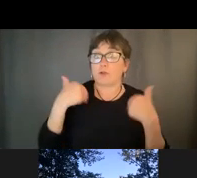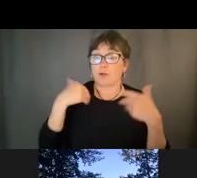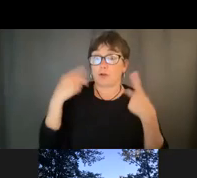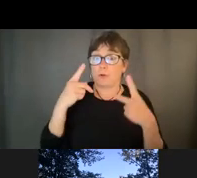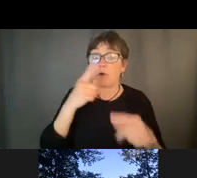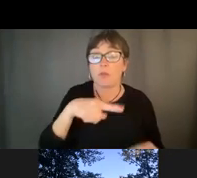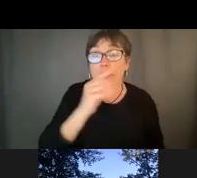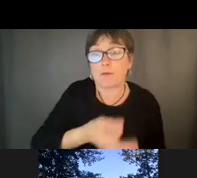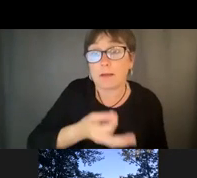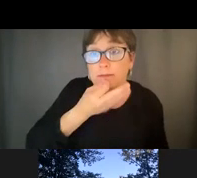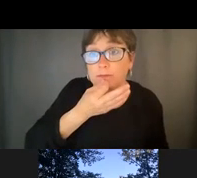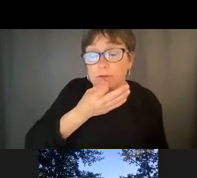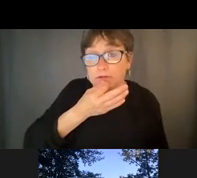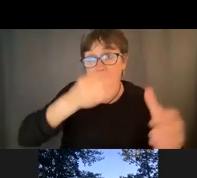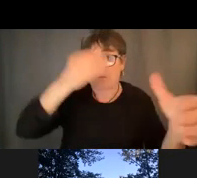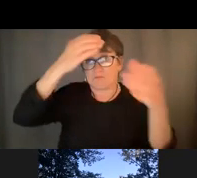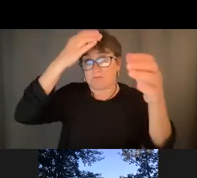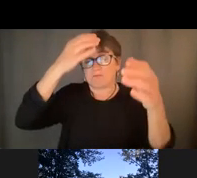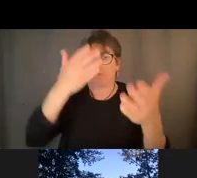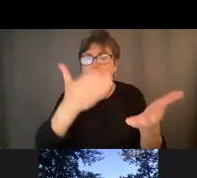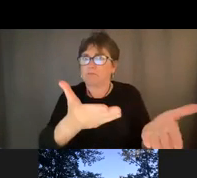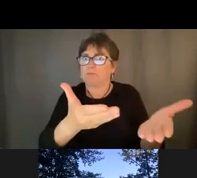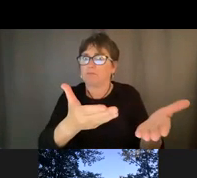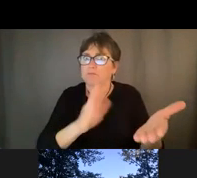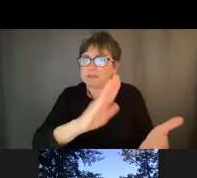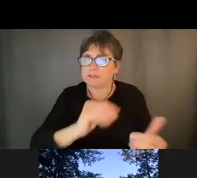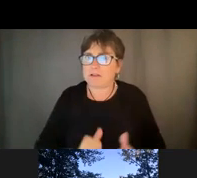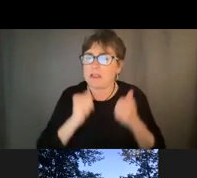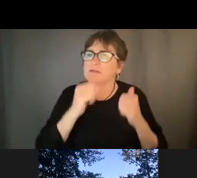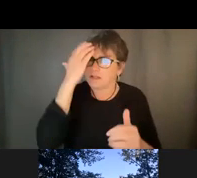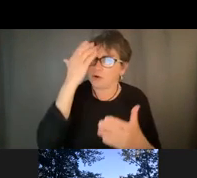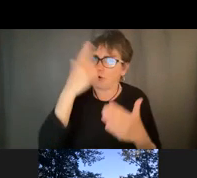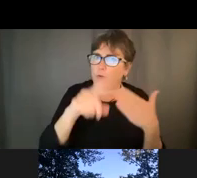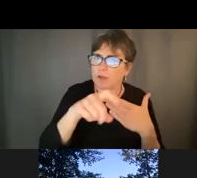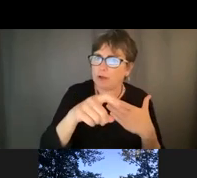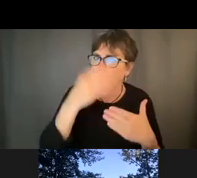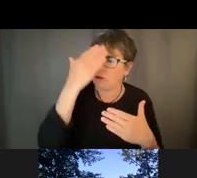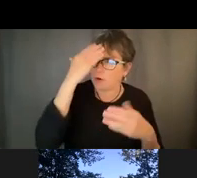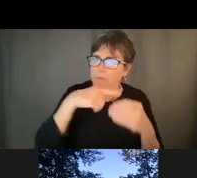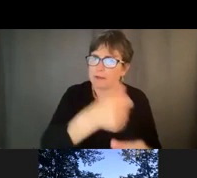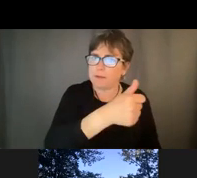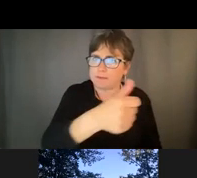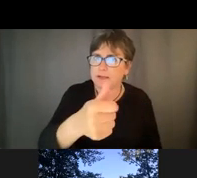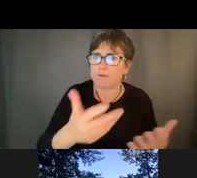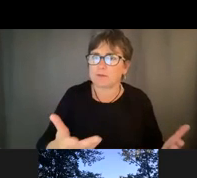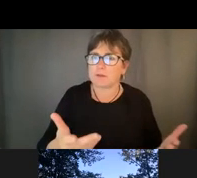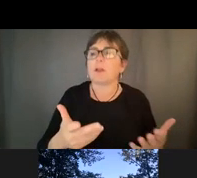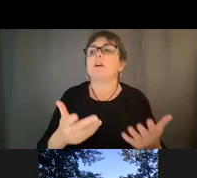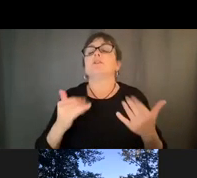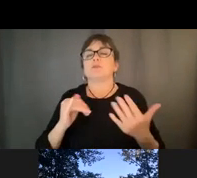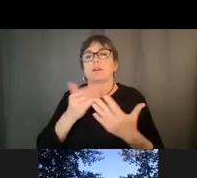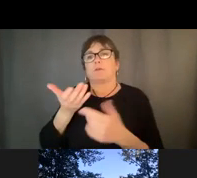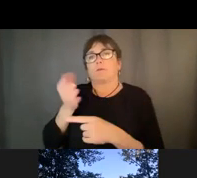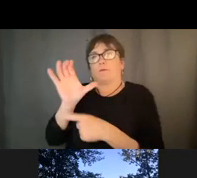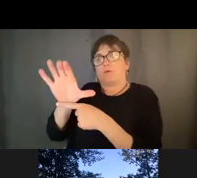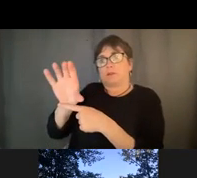to know about them and what they need than them themselves. And so it really kind of forces people or adults to